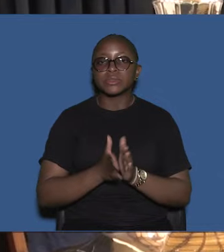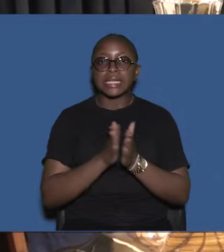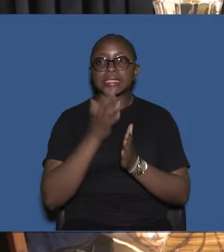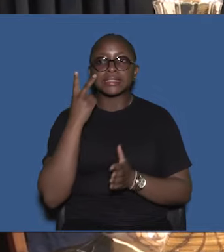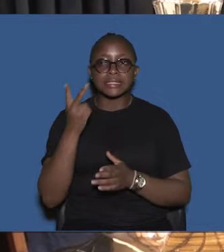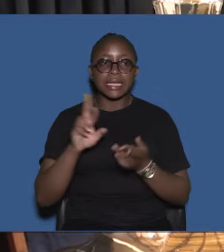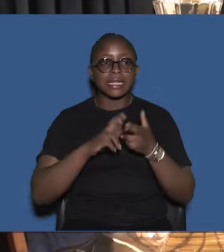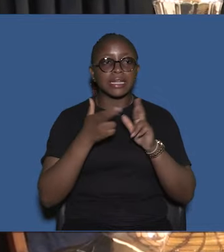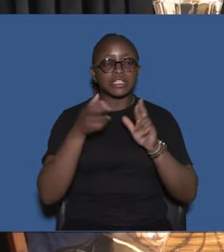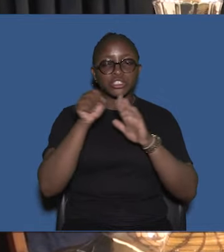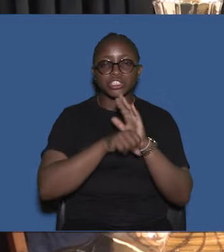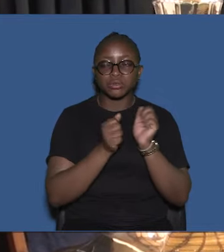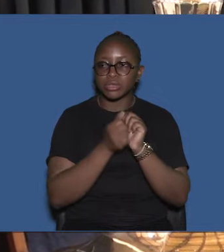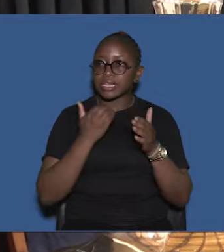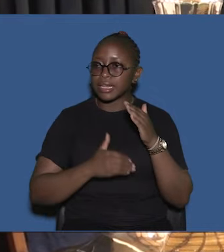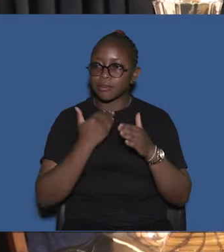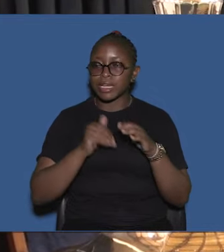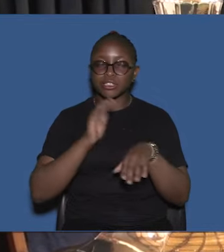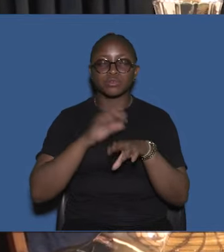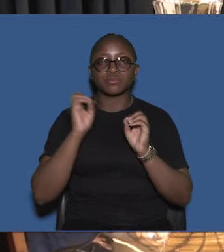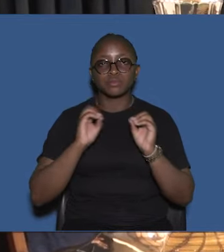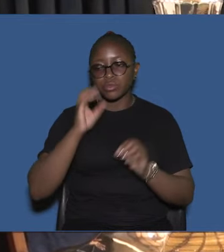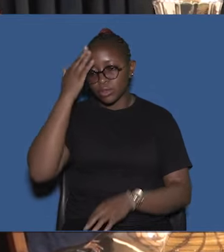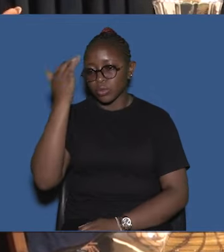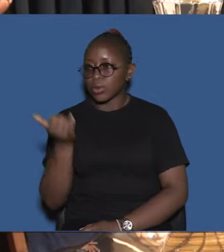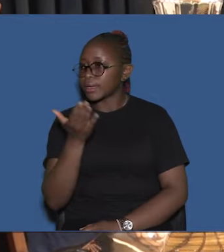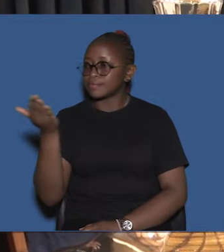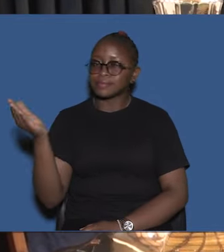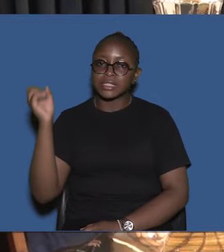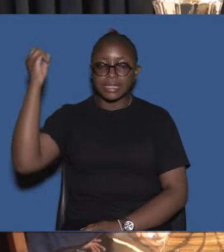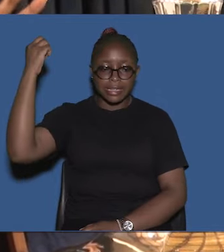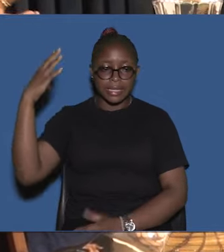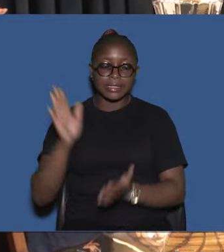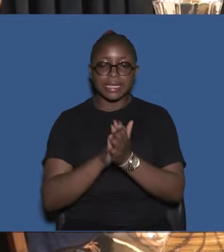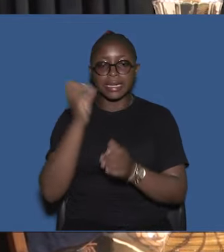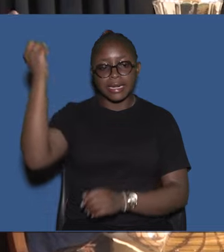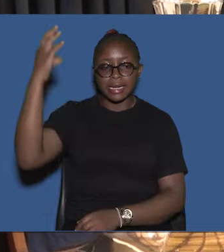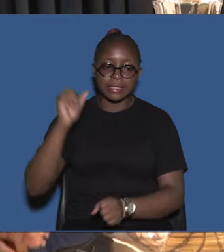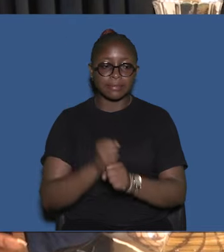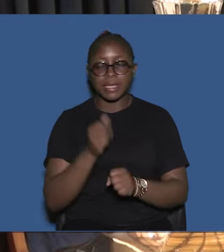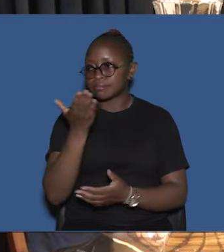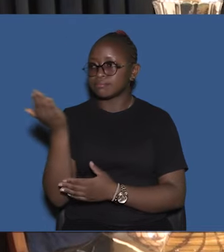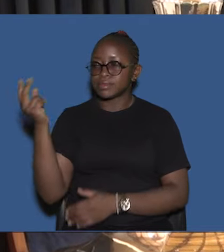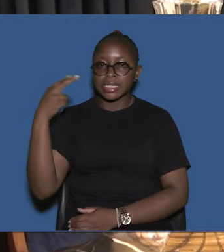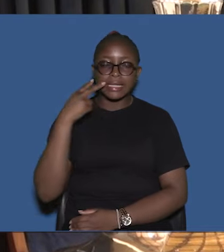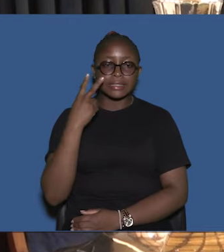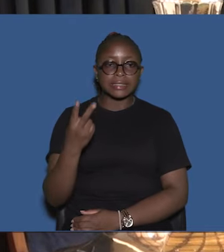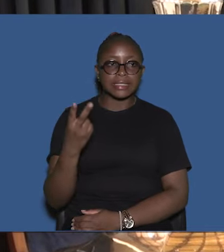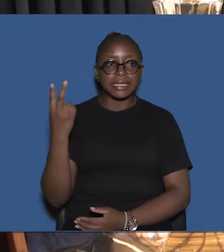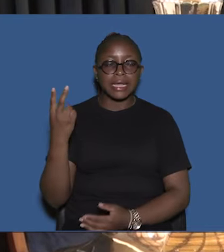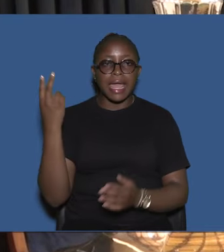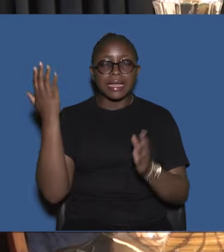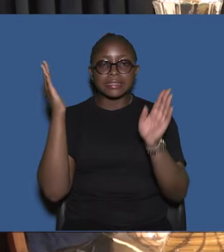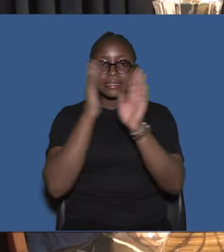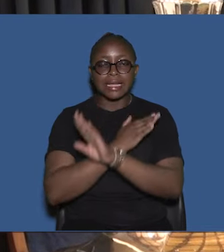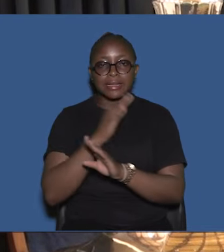right. Why? Because they are in the light, and so the light is making them see some dark areas in their lives. May the